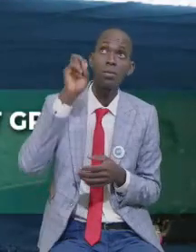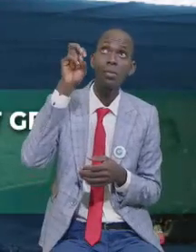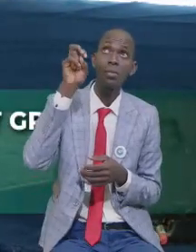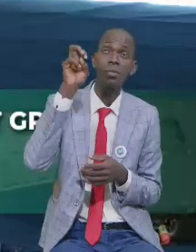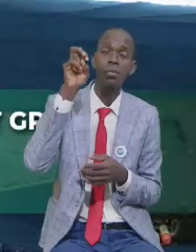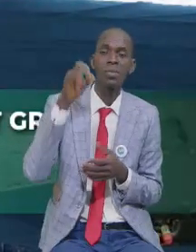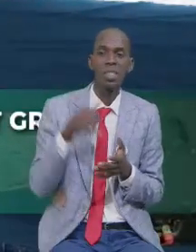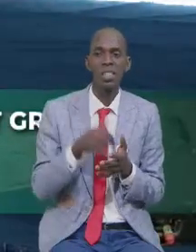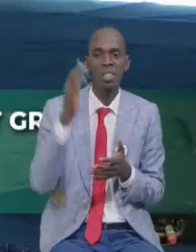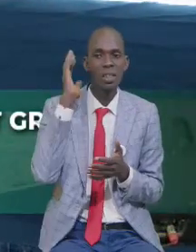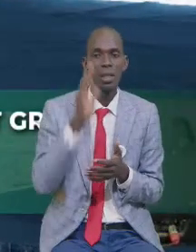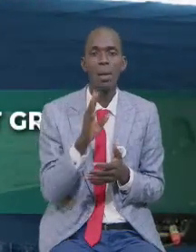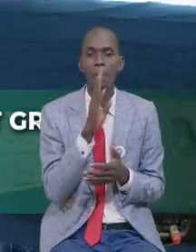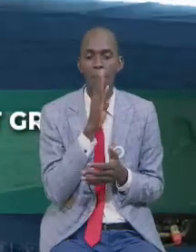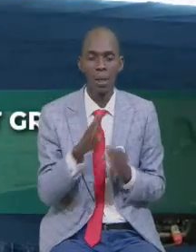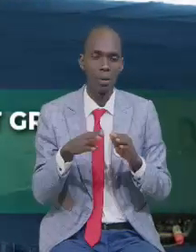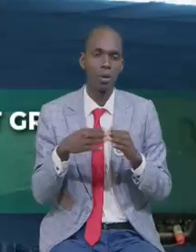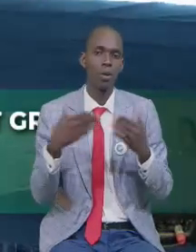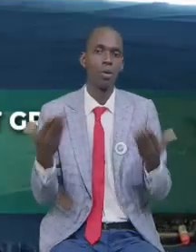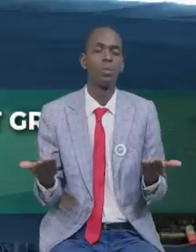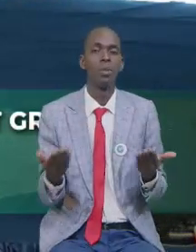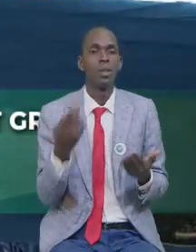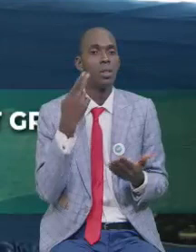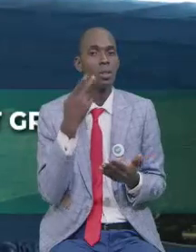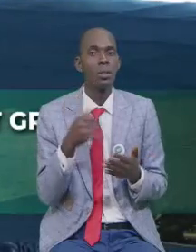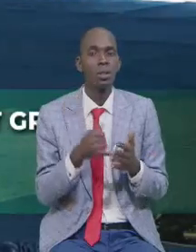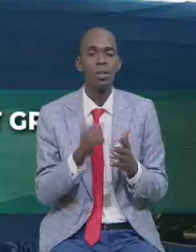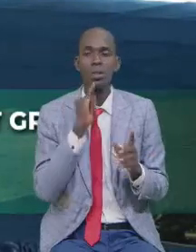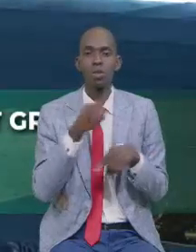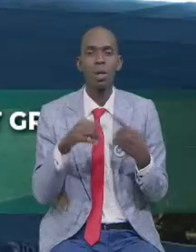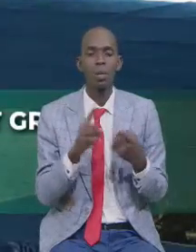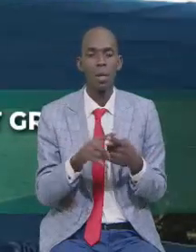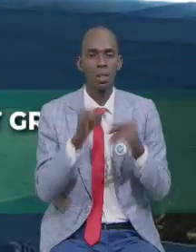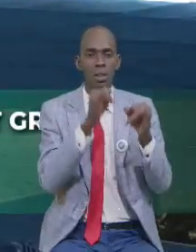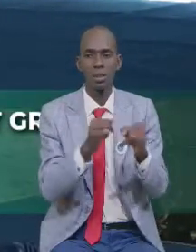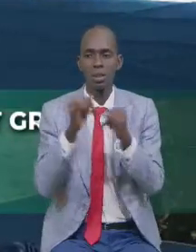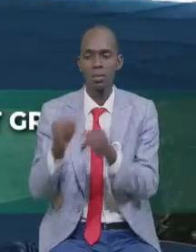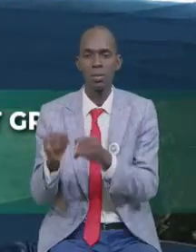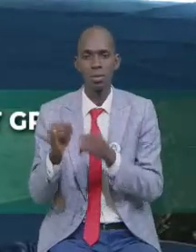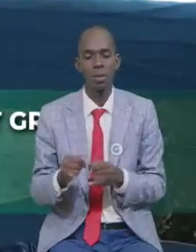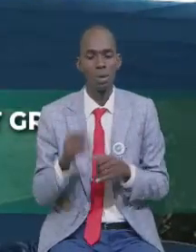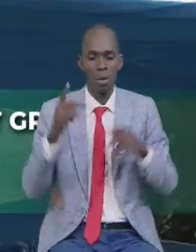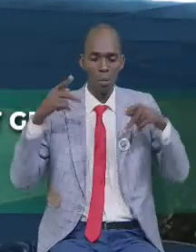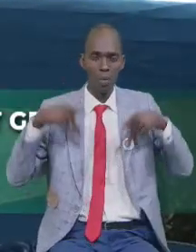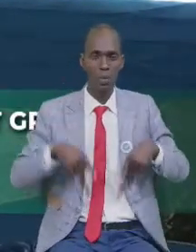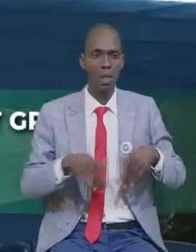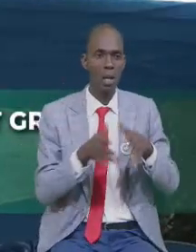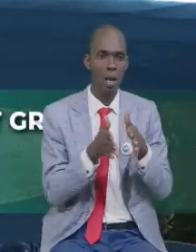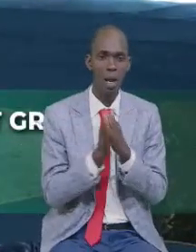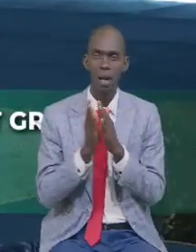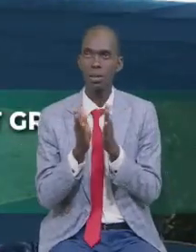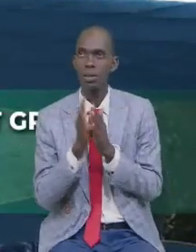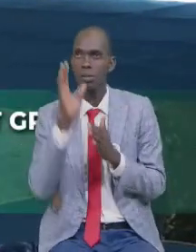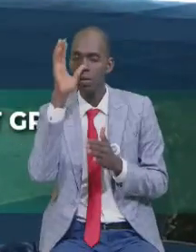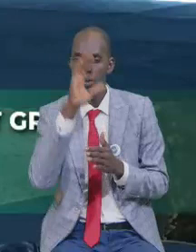it shall be opened. It's talking about individual asking, individual seeking,